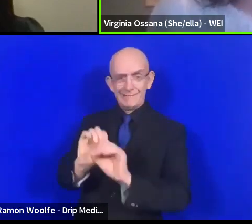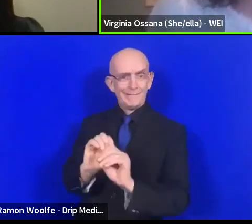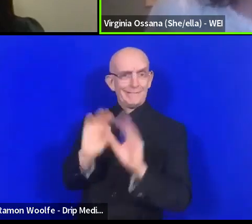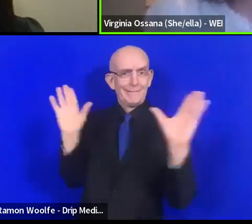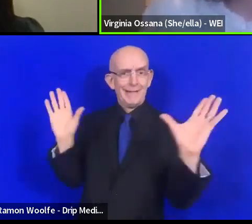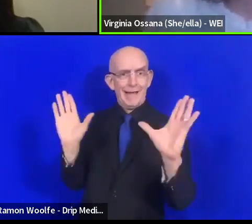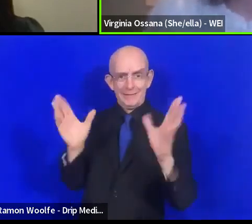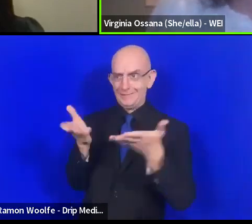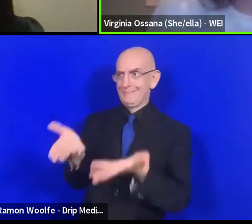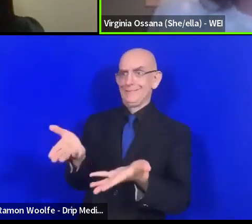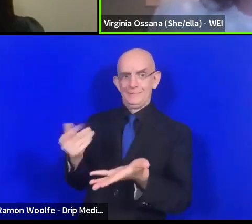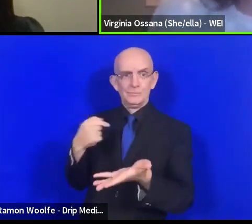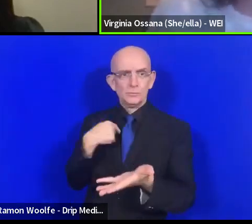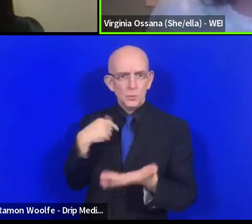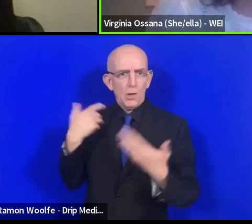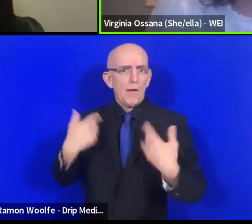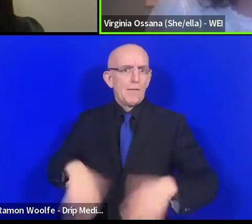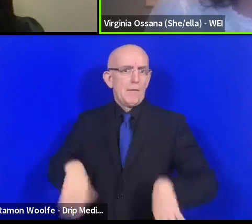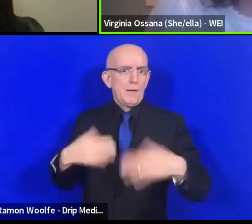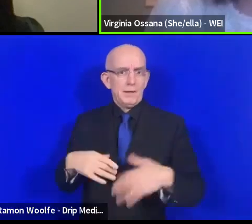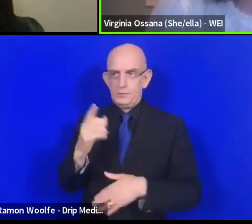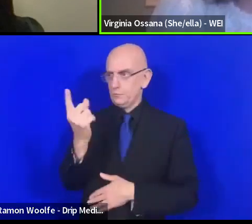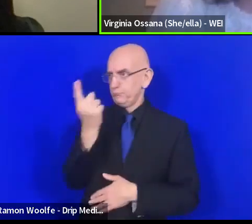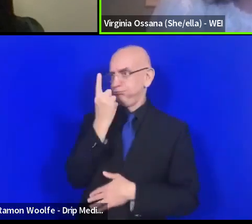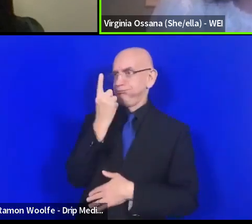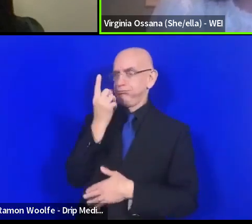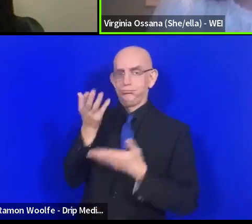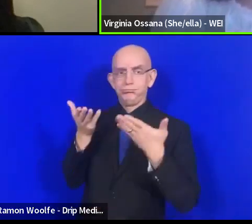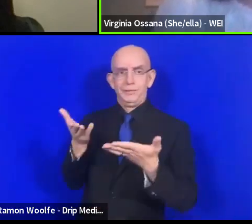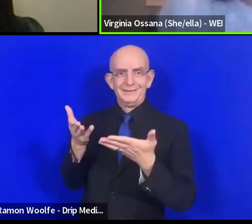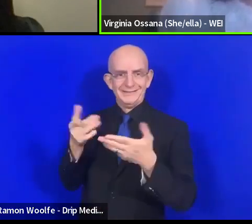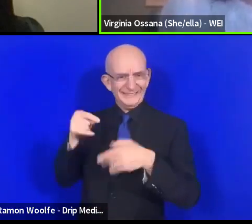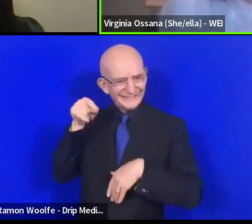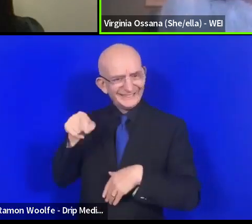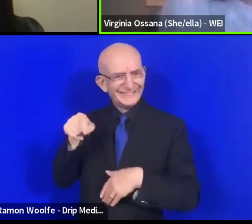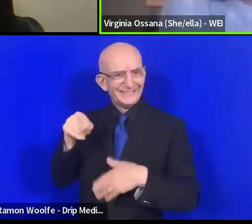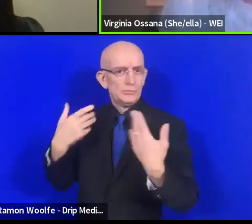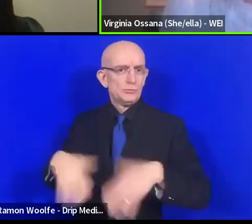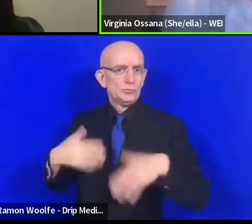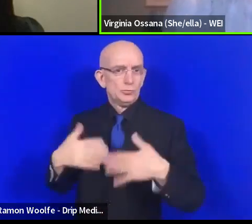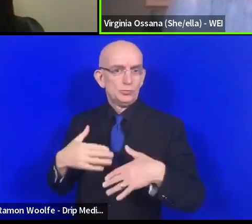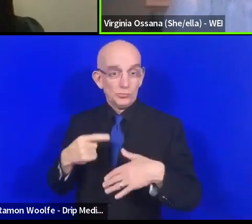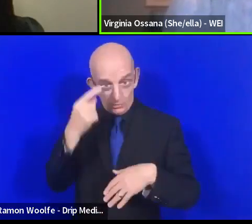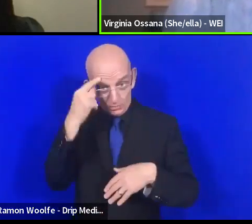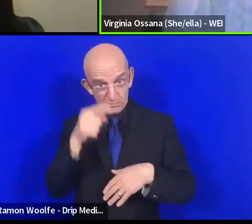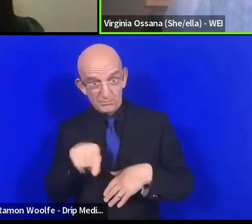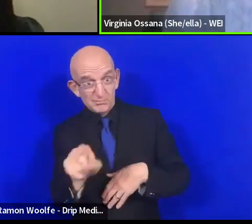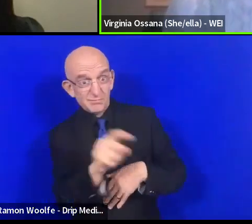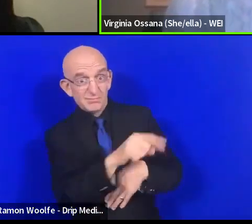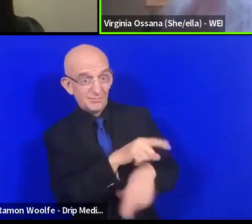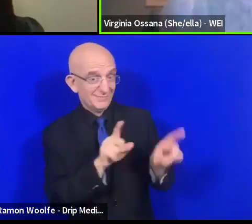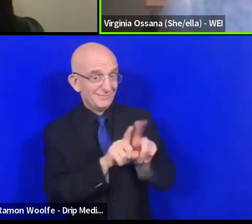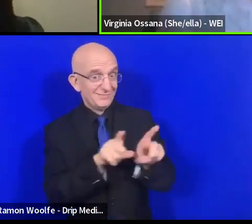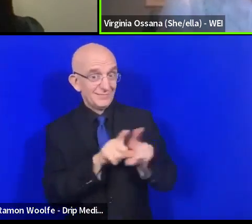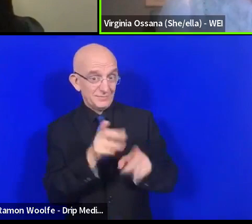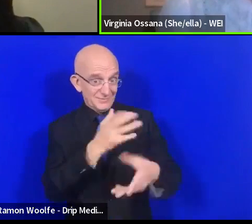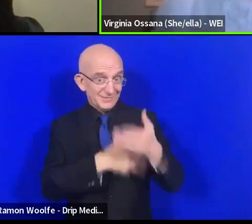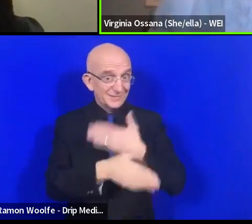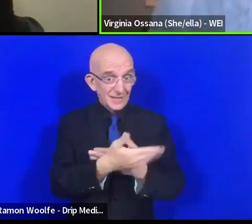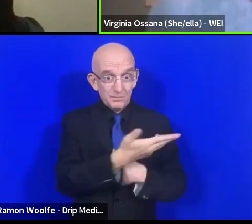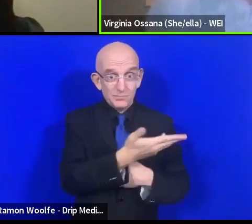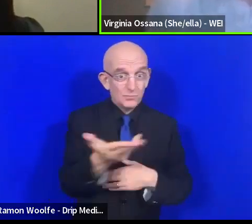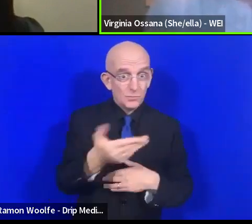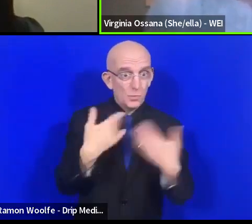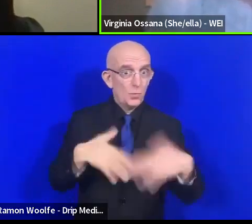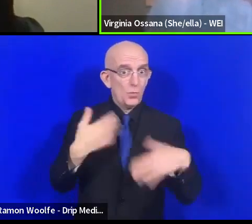a lot of many other disabled people as well, like we were not hidden. We were there, proud to be